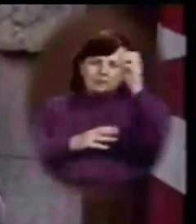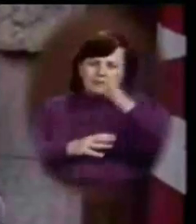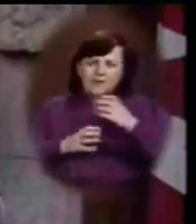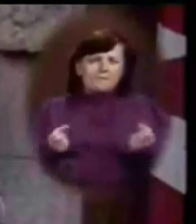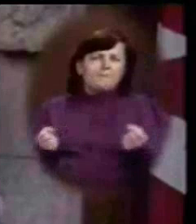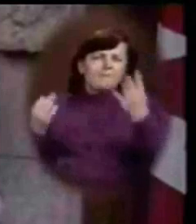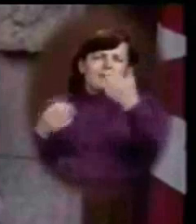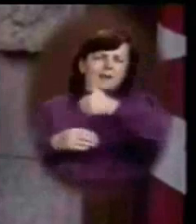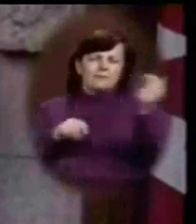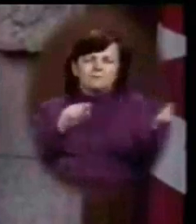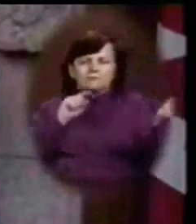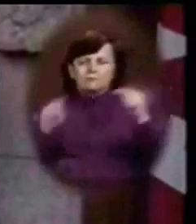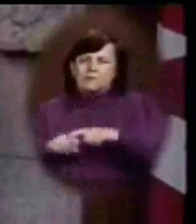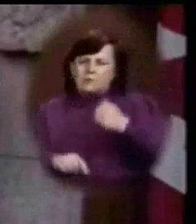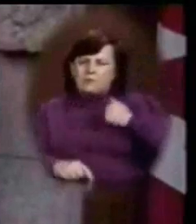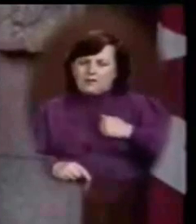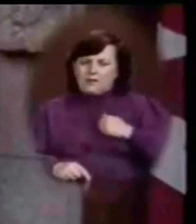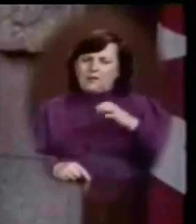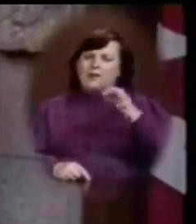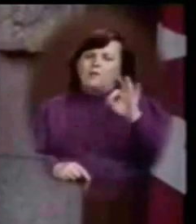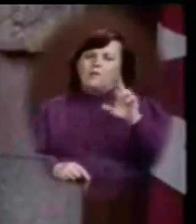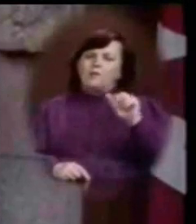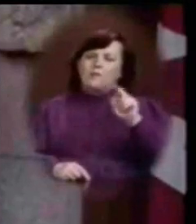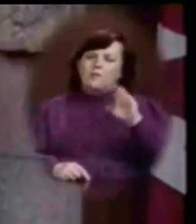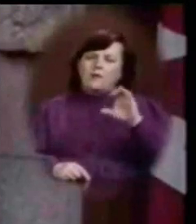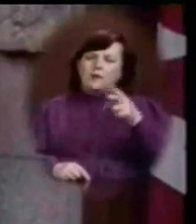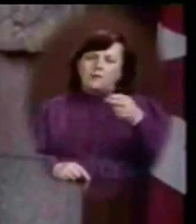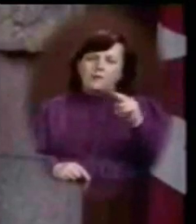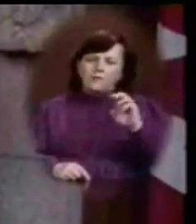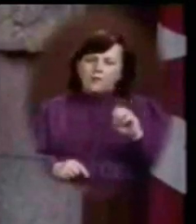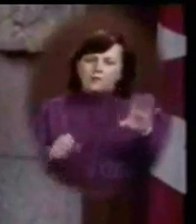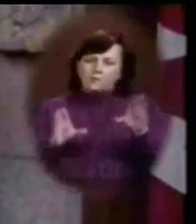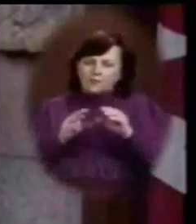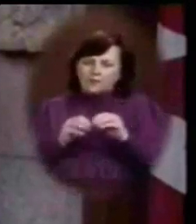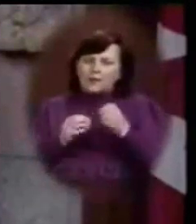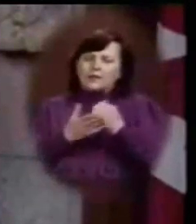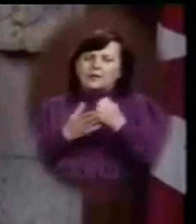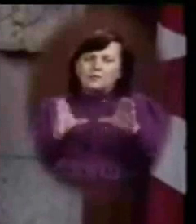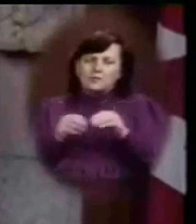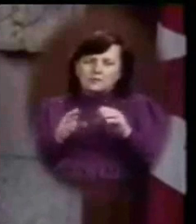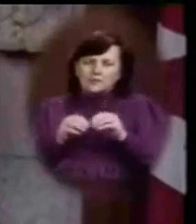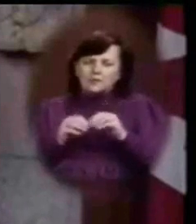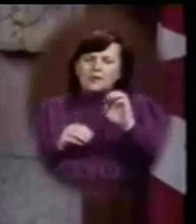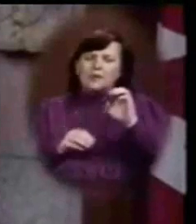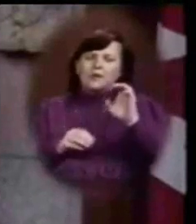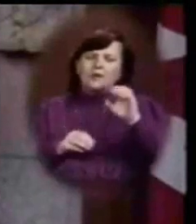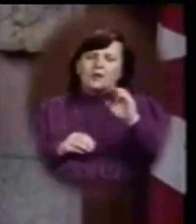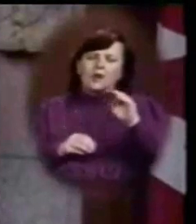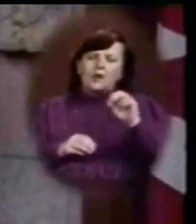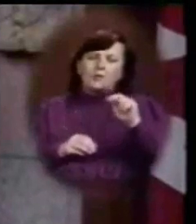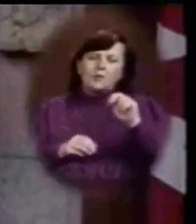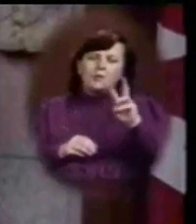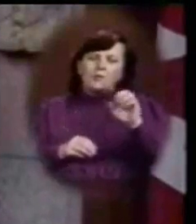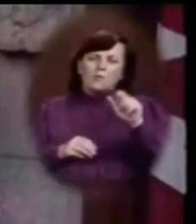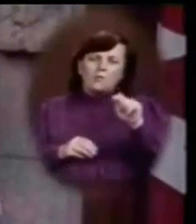and employment budget, on transport, on housing in Scotland and in Wales. Now they're in opposition, the Labour Party opposite claim